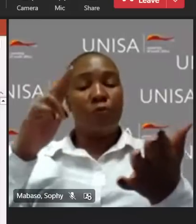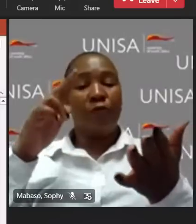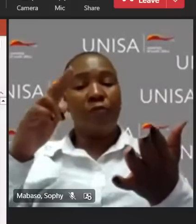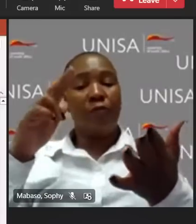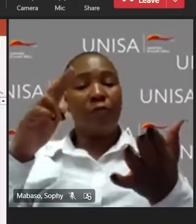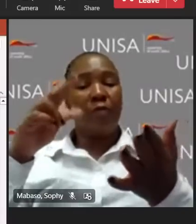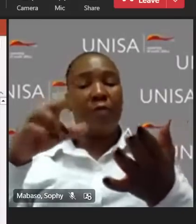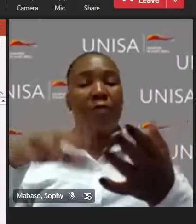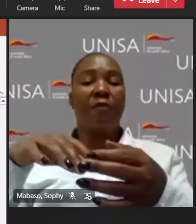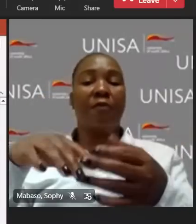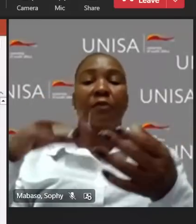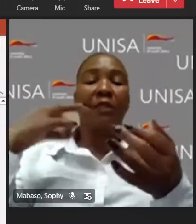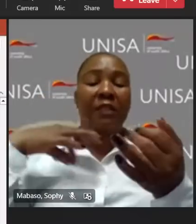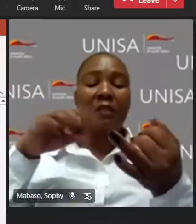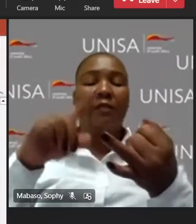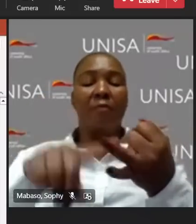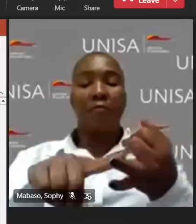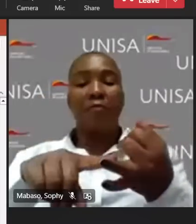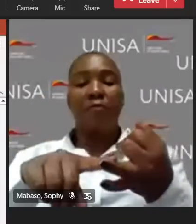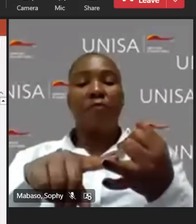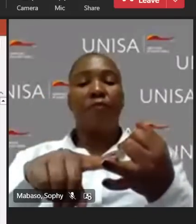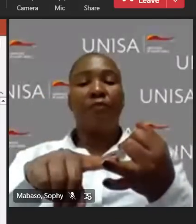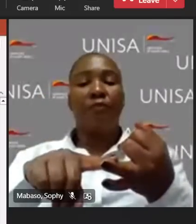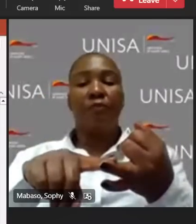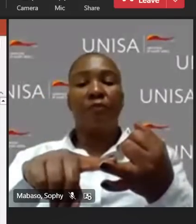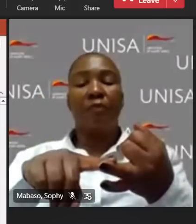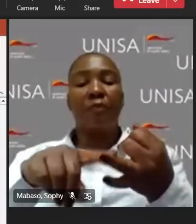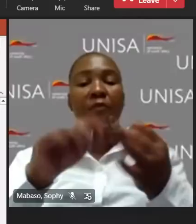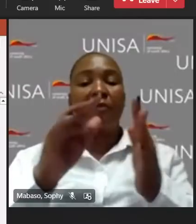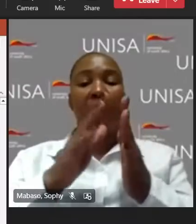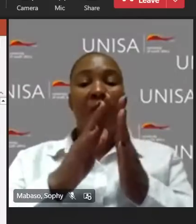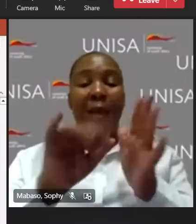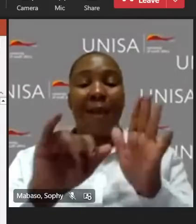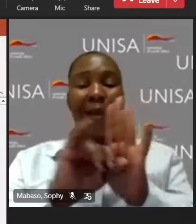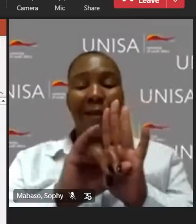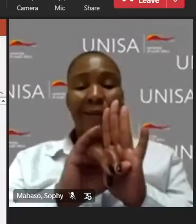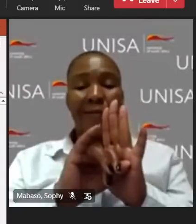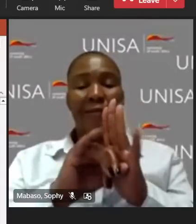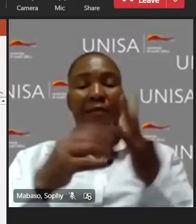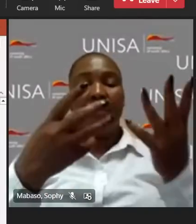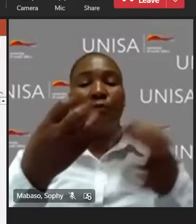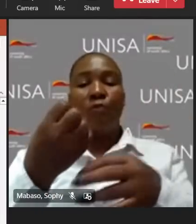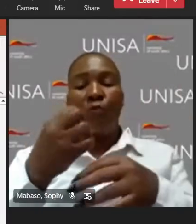of income, and the passport or their ID.